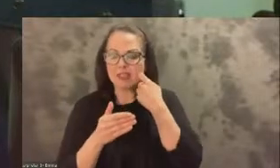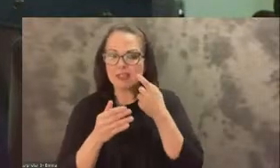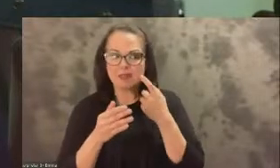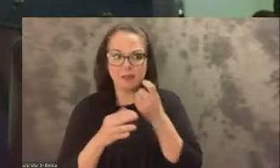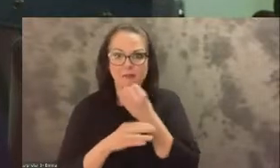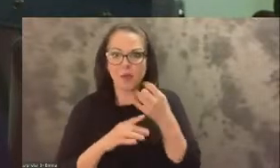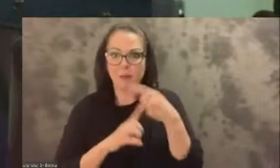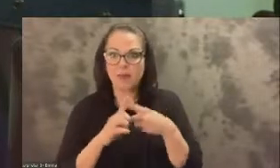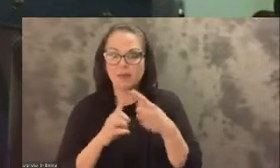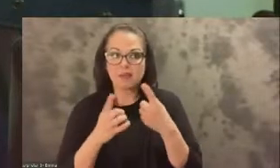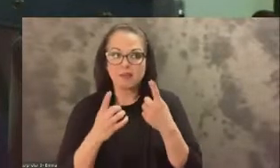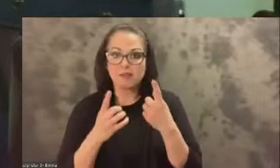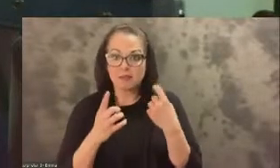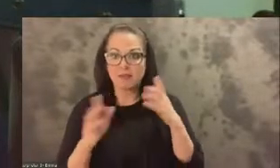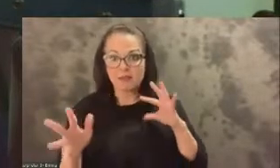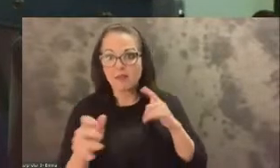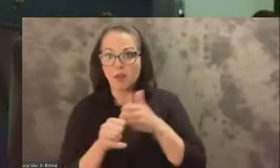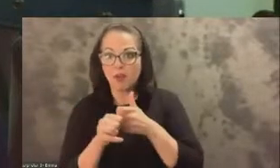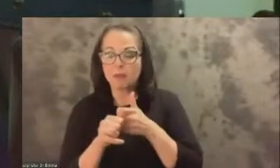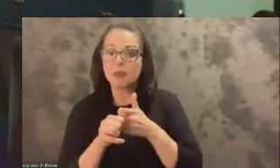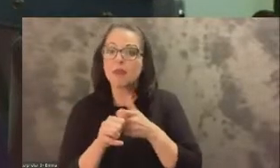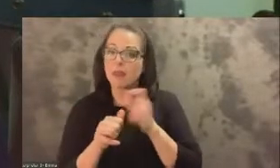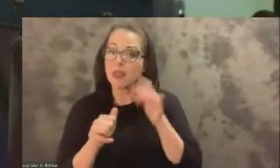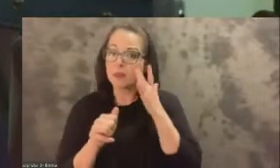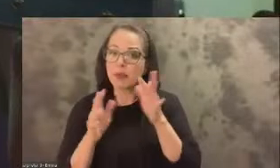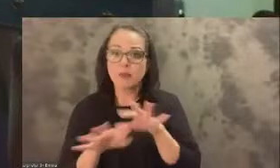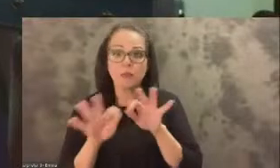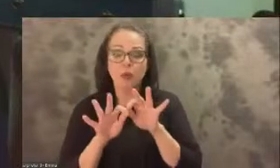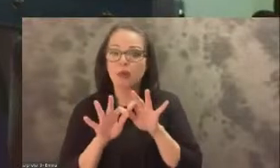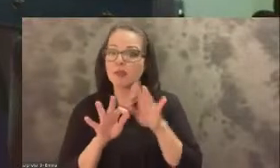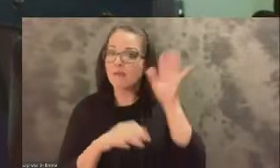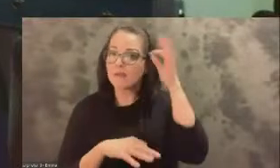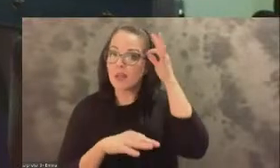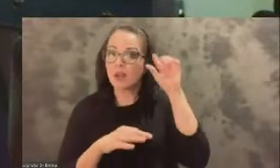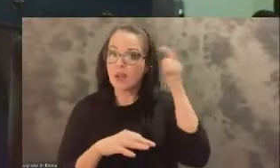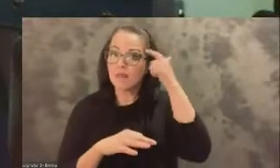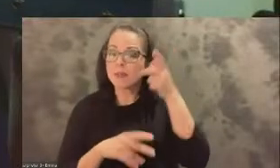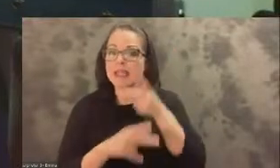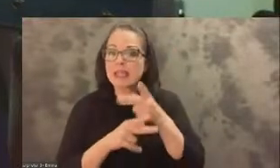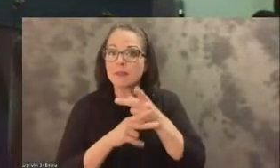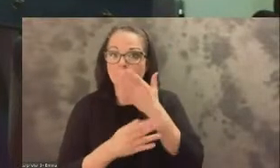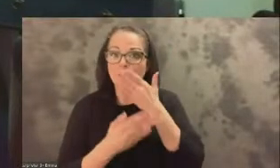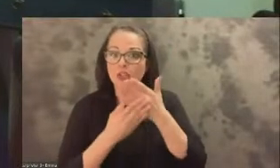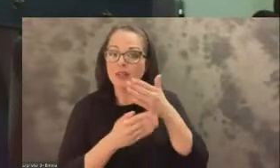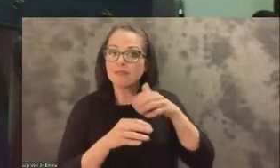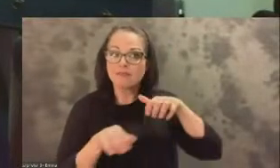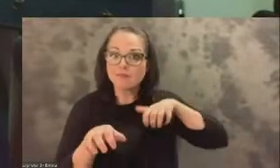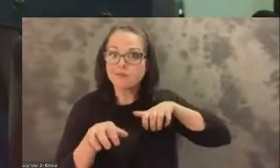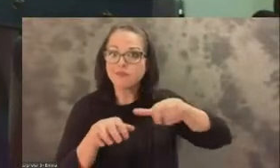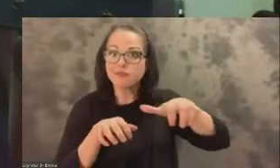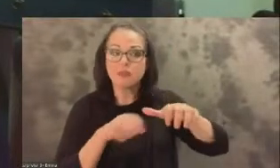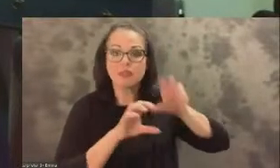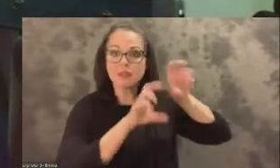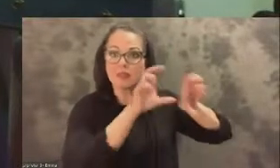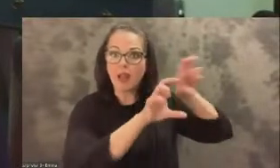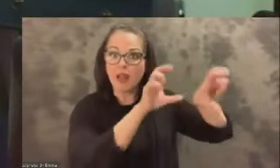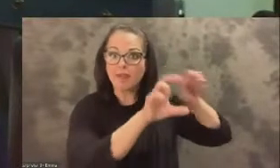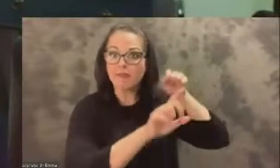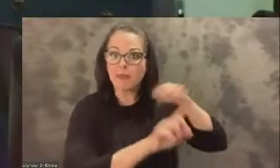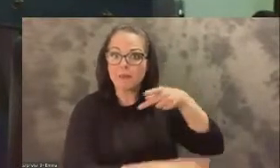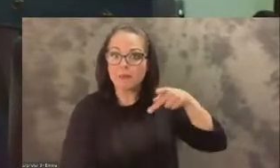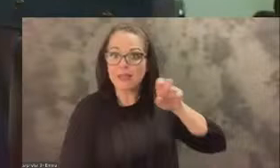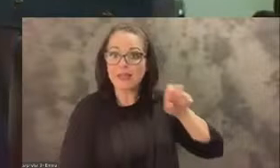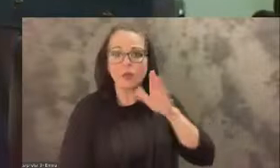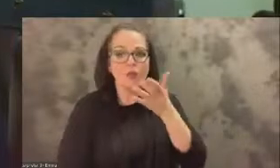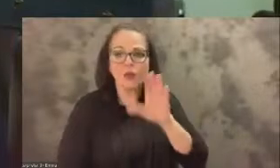But that's why it's so important to make sure that the federal government maintains an adequate stockpile of PPE, because we don't want to